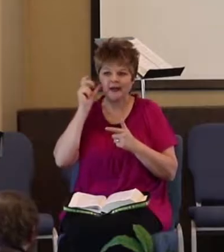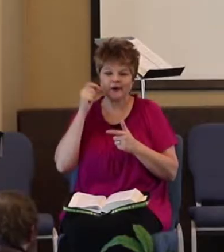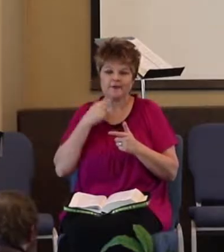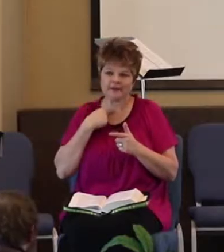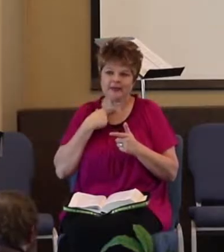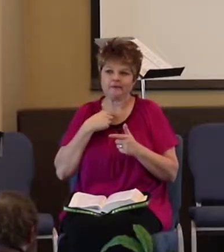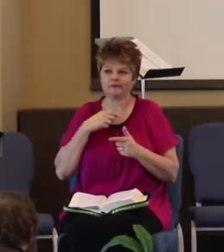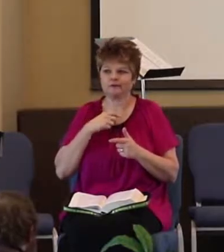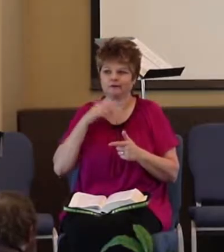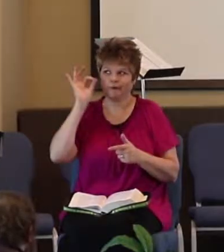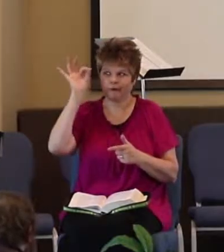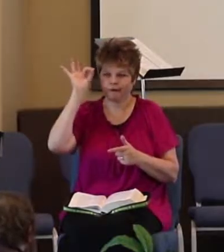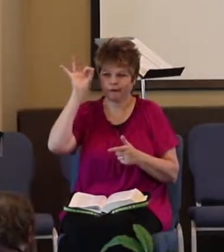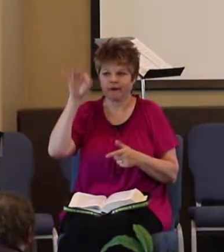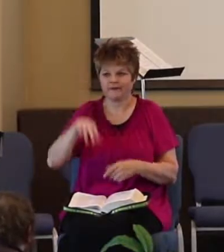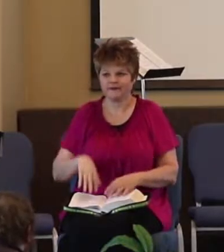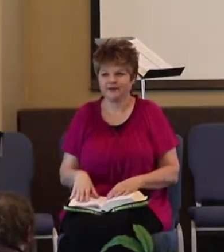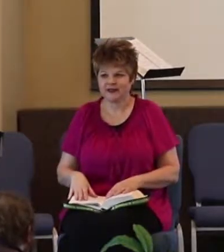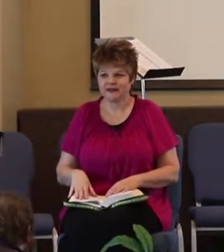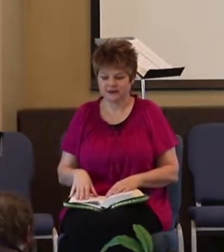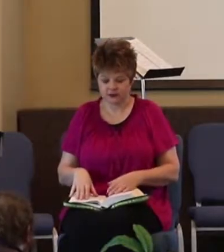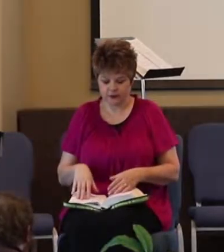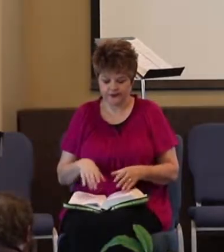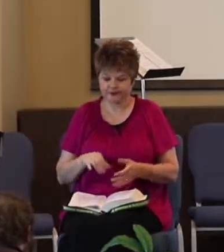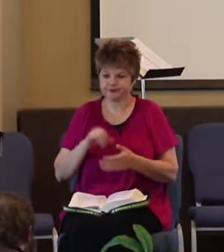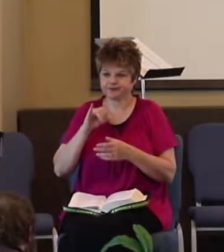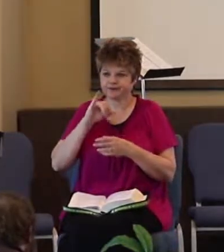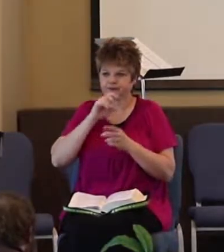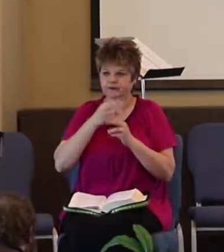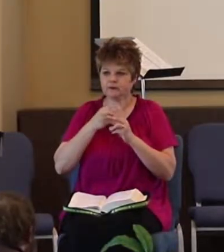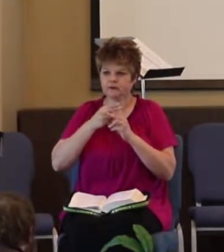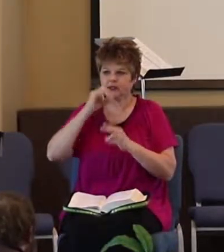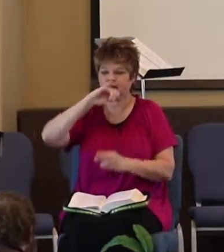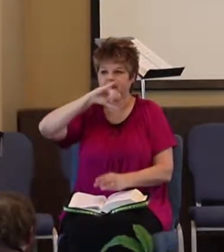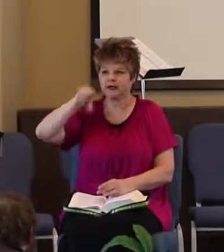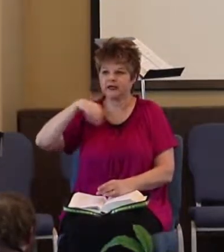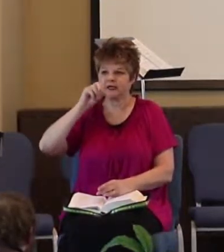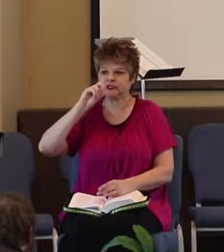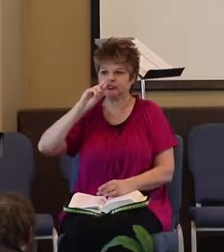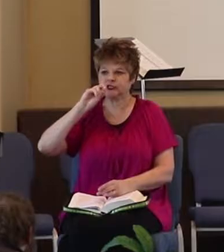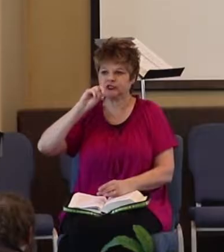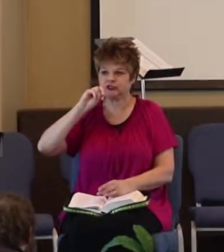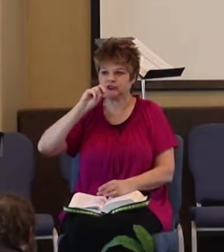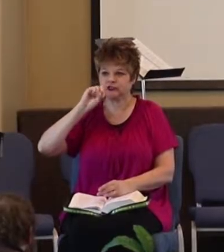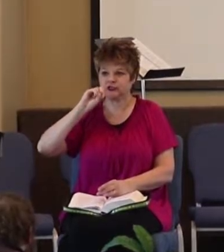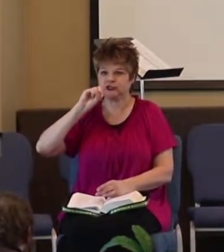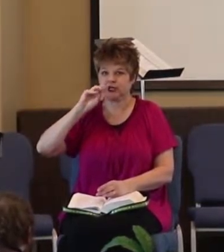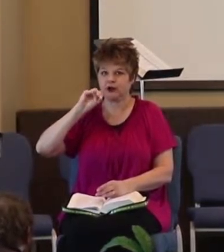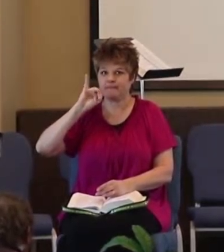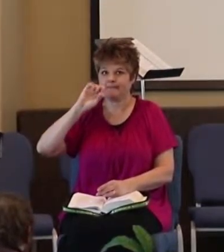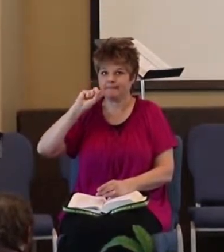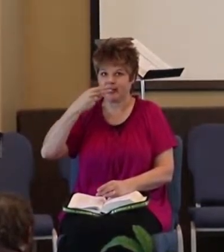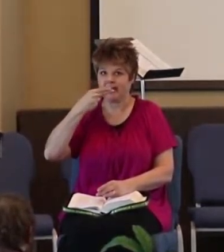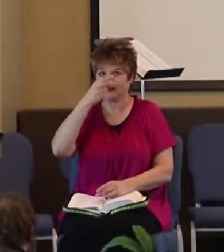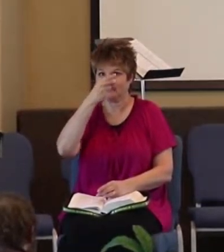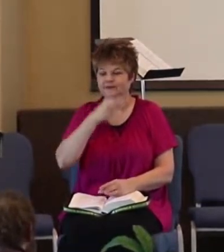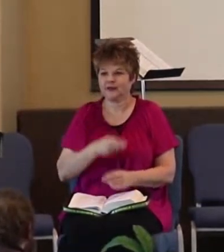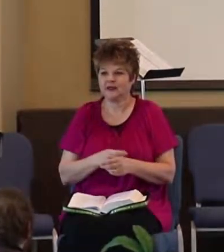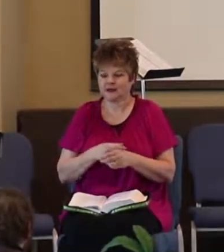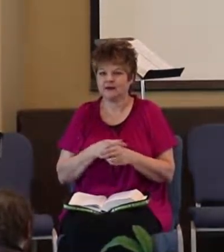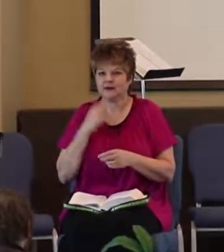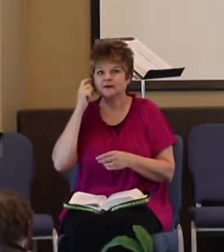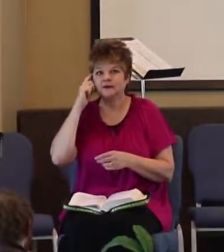read. Jeremiah had a question. Jeremiah is the great prophet of the Old Testament, and he was struggling